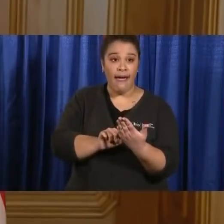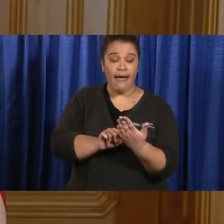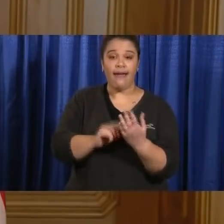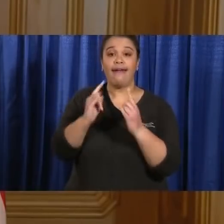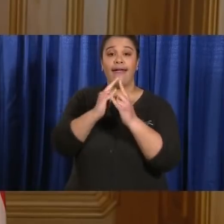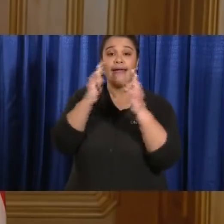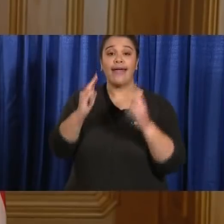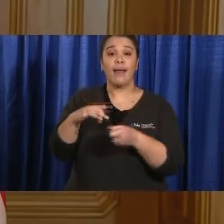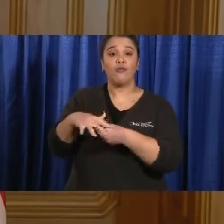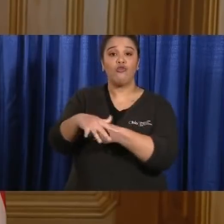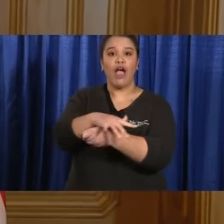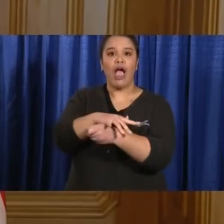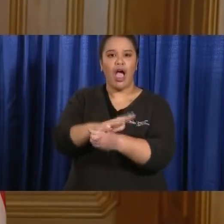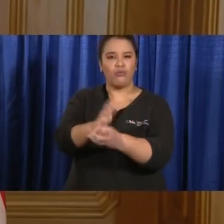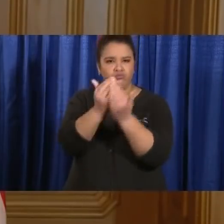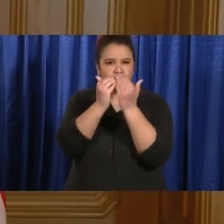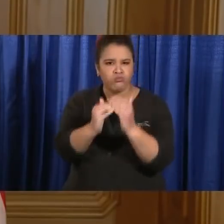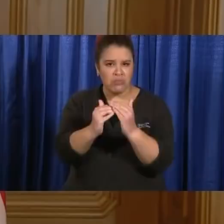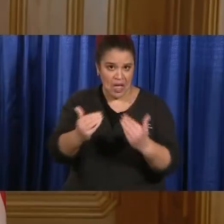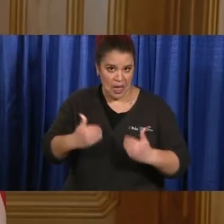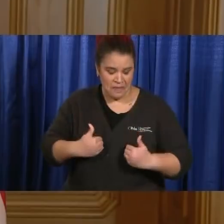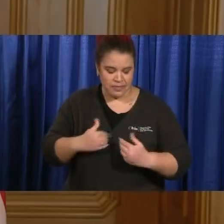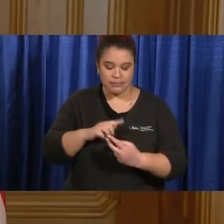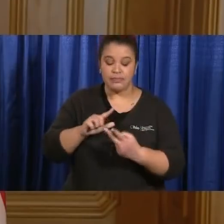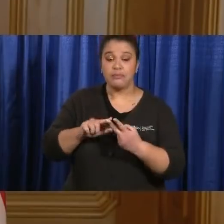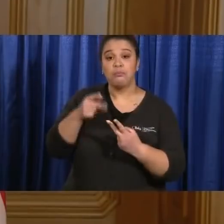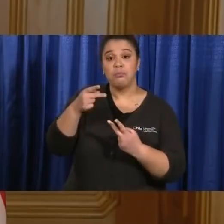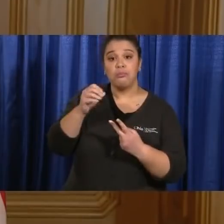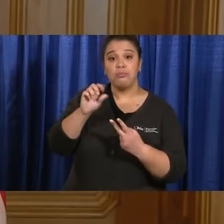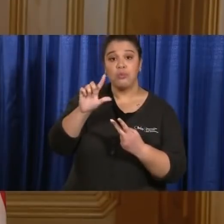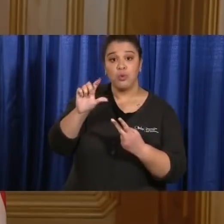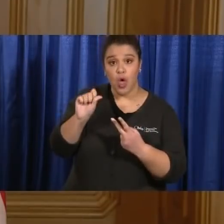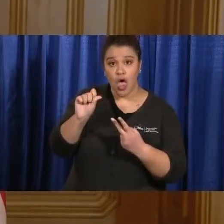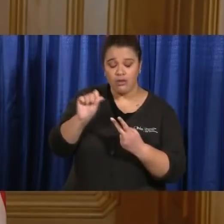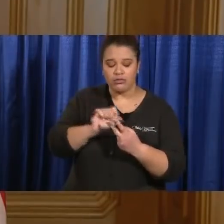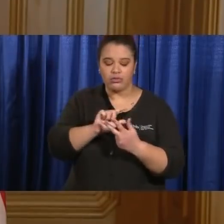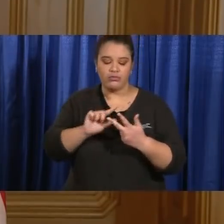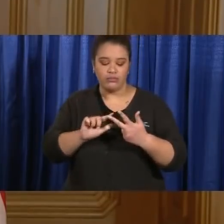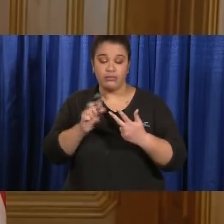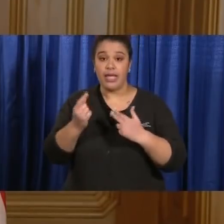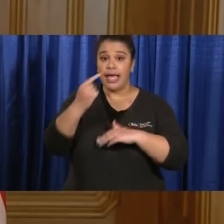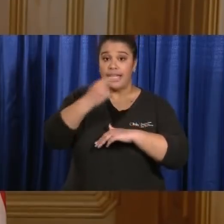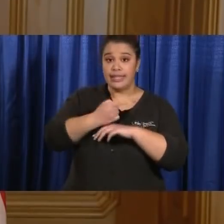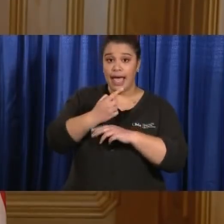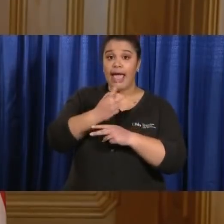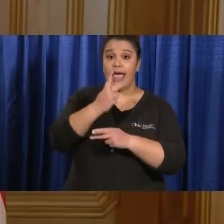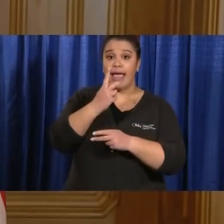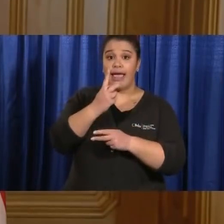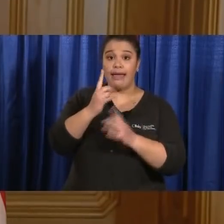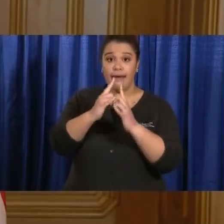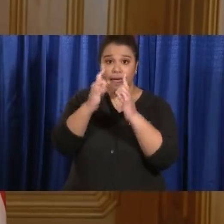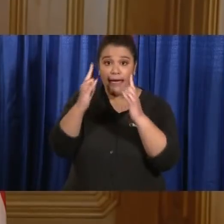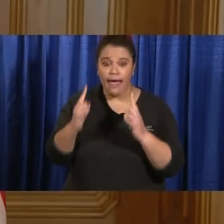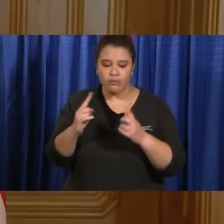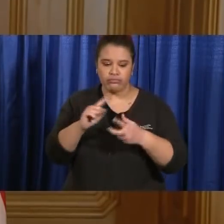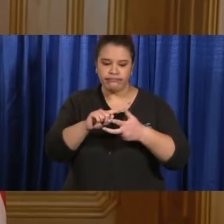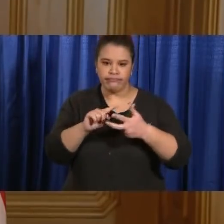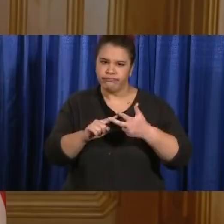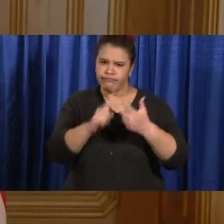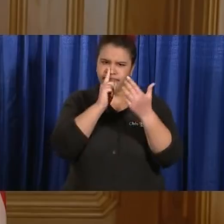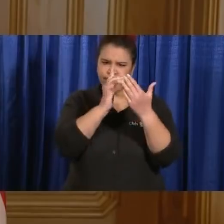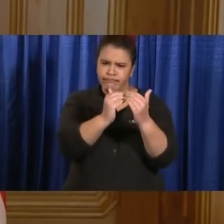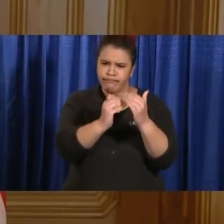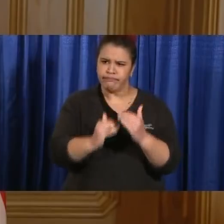of situations, pools, day camps. Are you expecting this to go into the summer? A lot of these